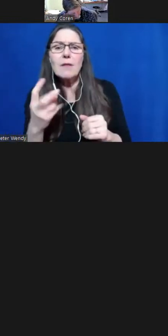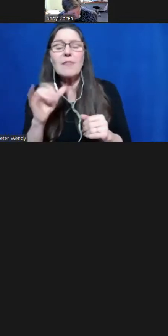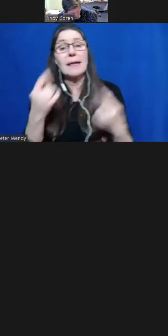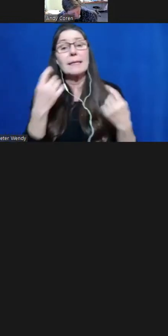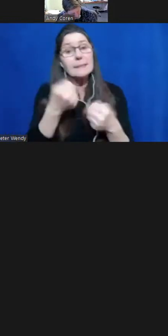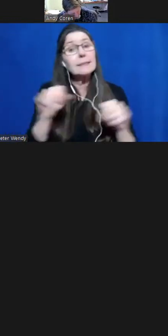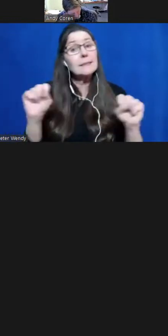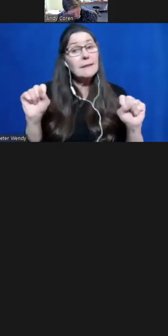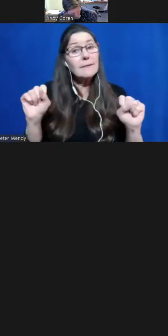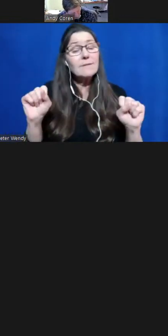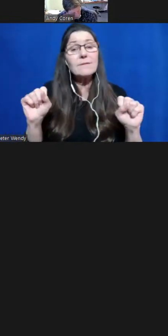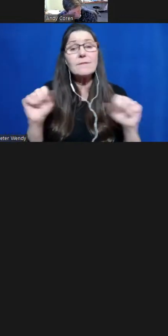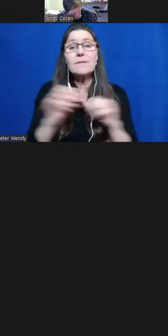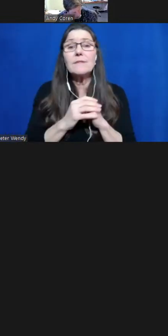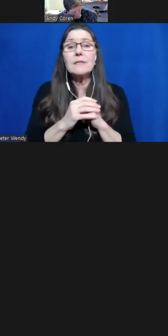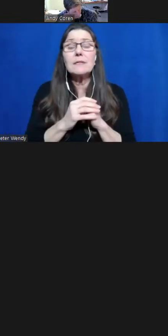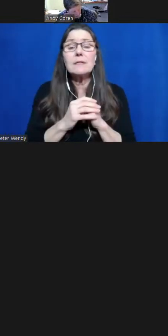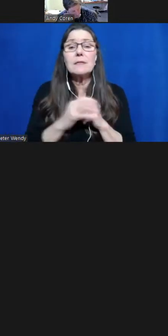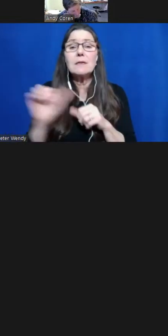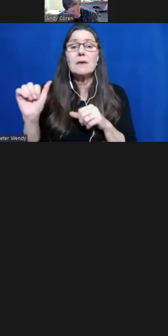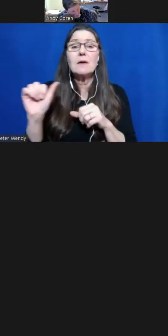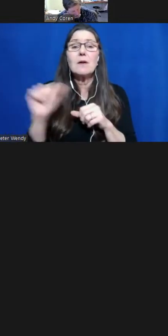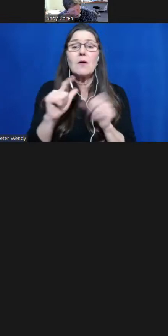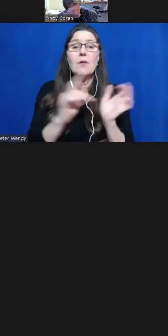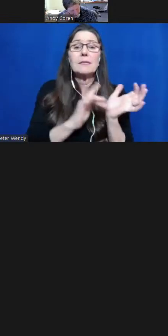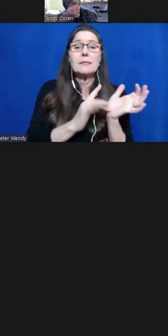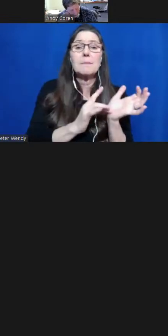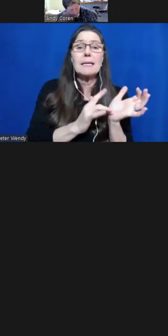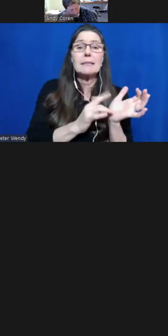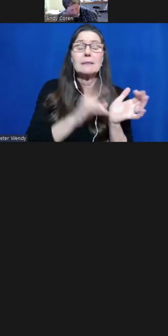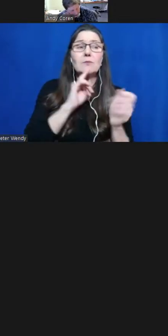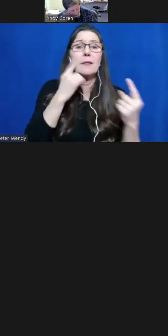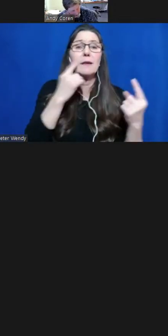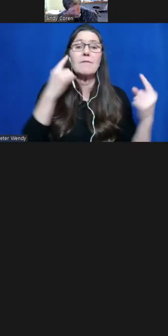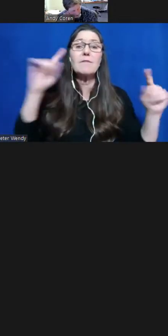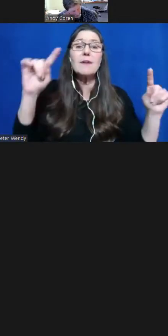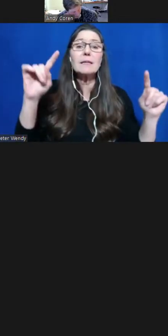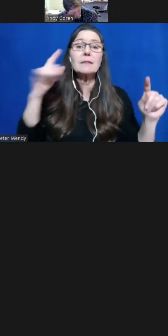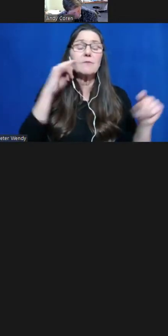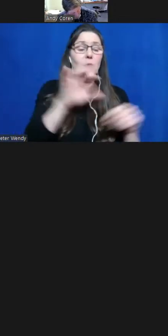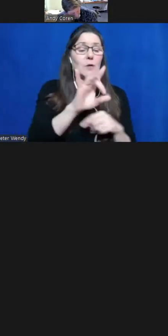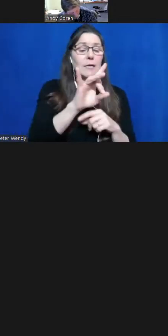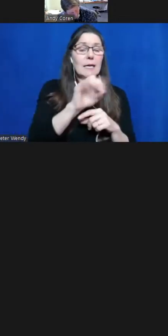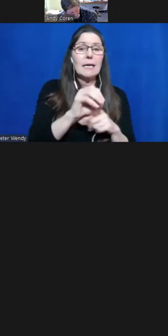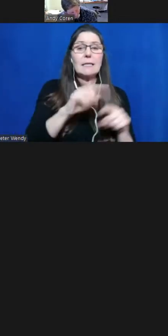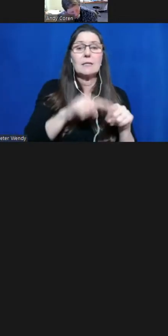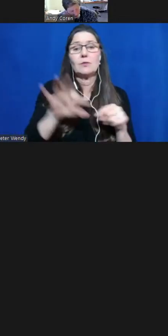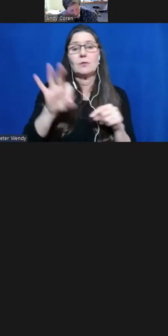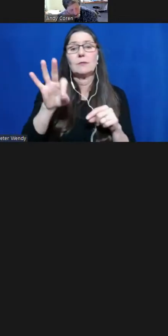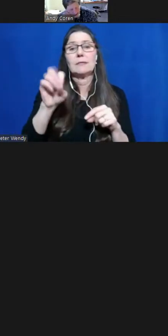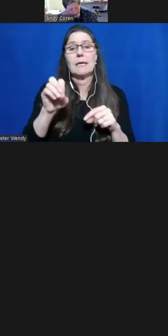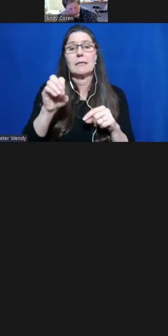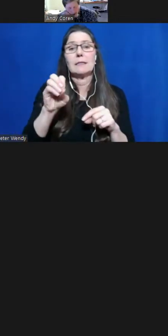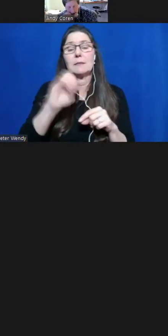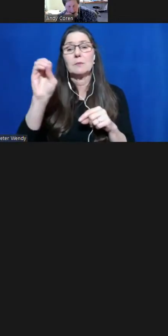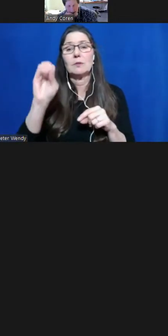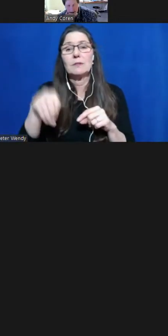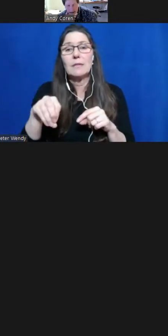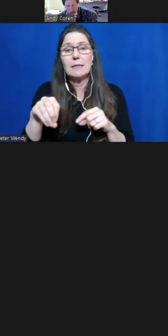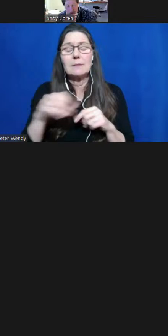And all of these are effective in the range of 80 to 90%. We try and